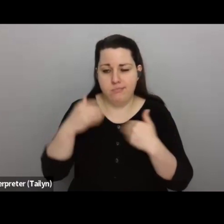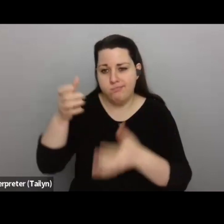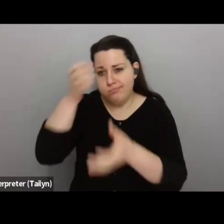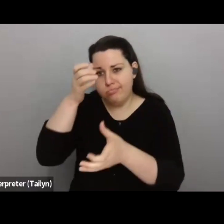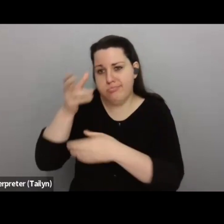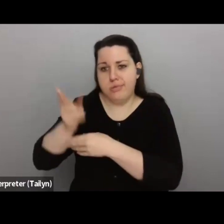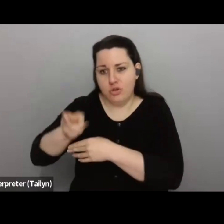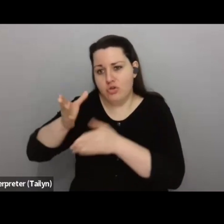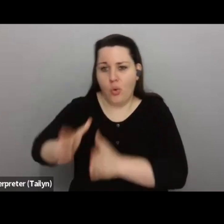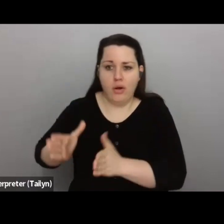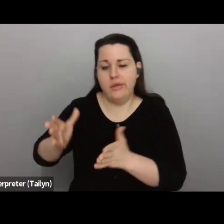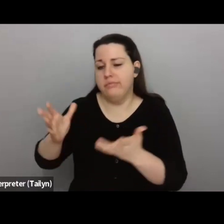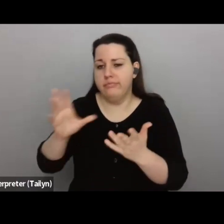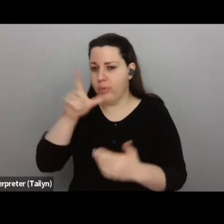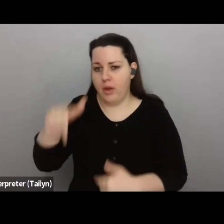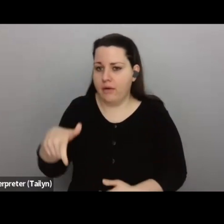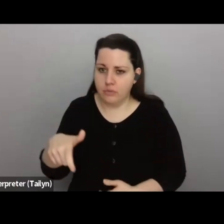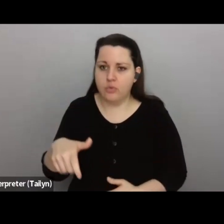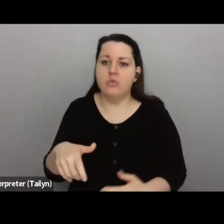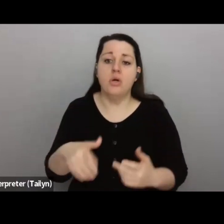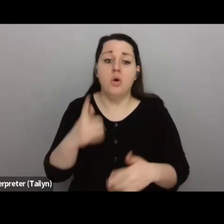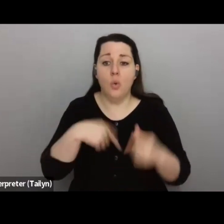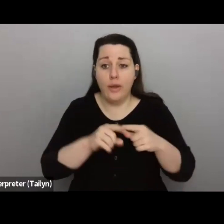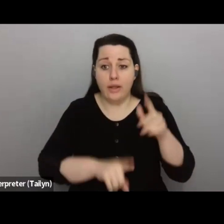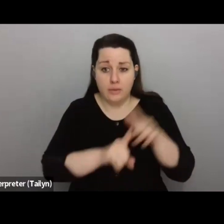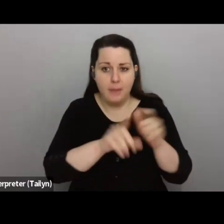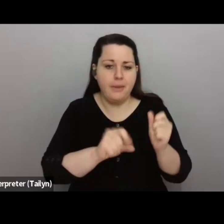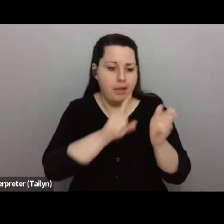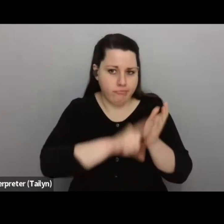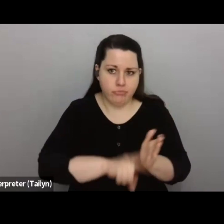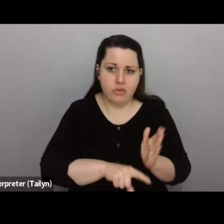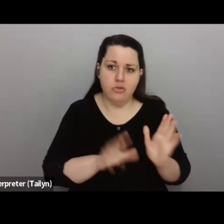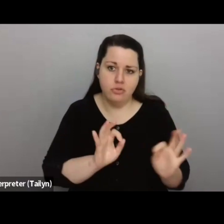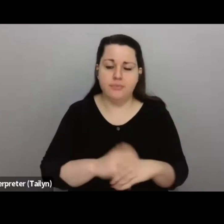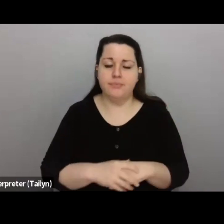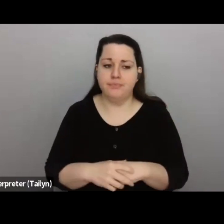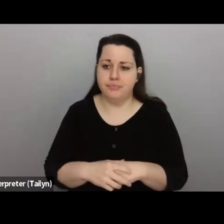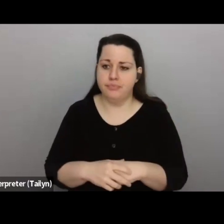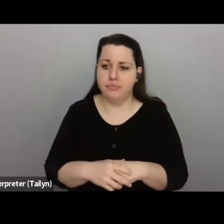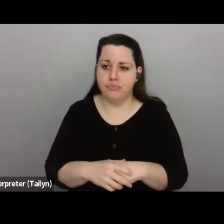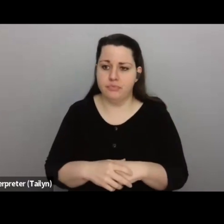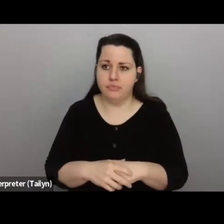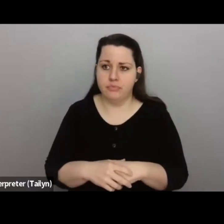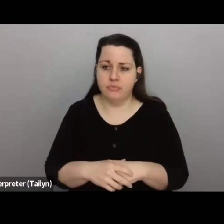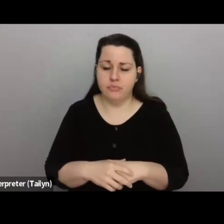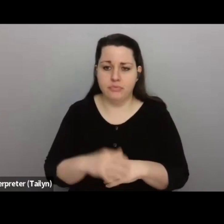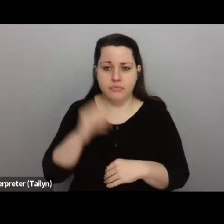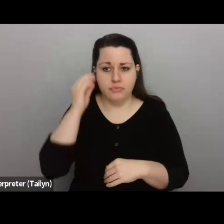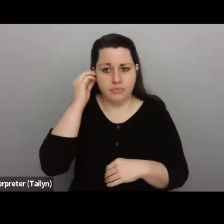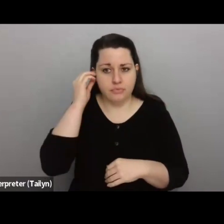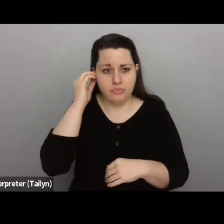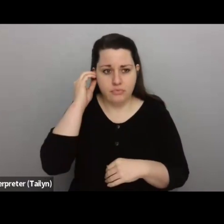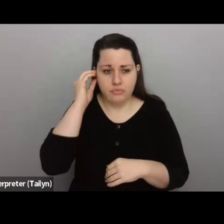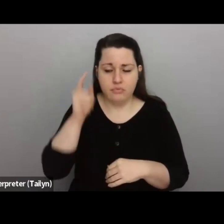official historians with a history background. Oh, thank you. You're I welcome. appreciate you.